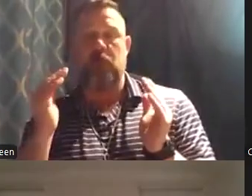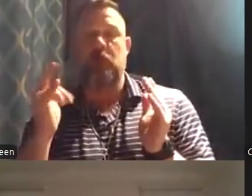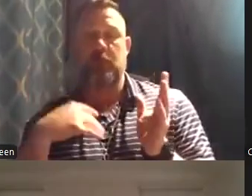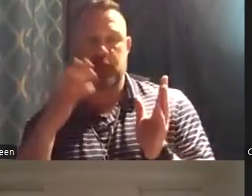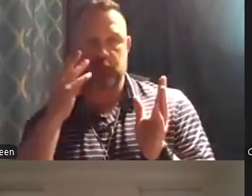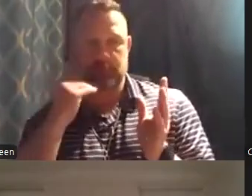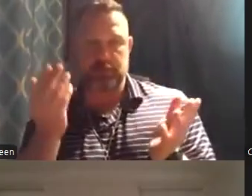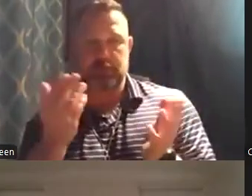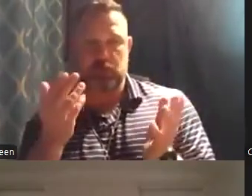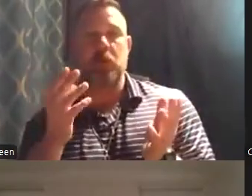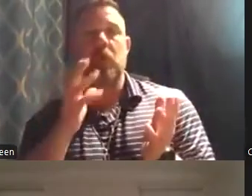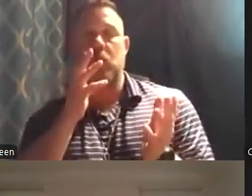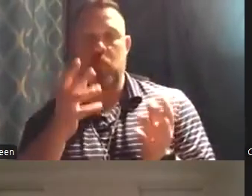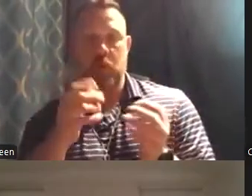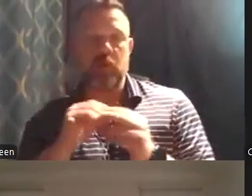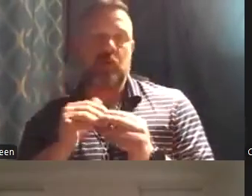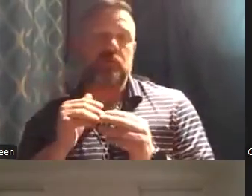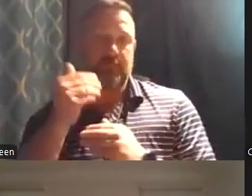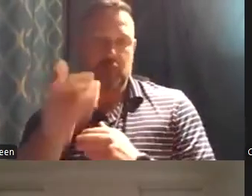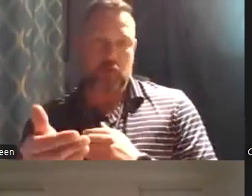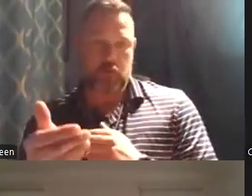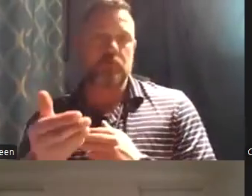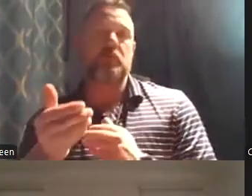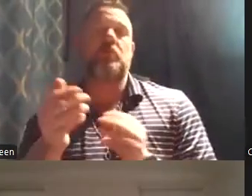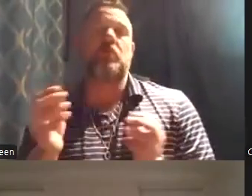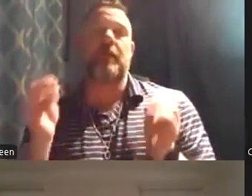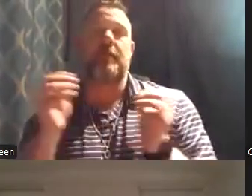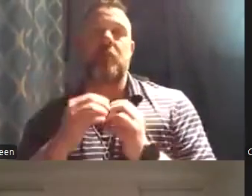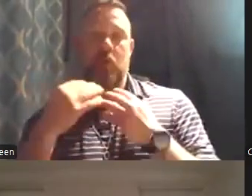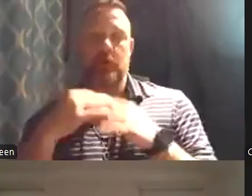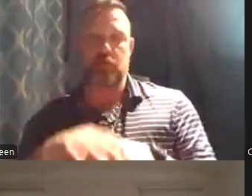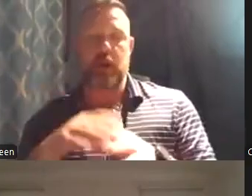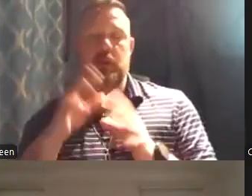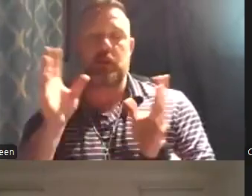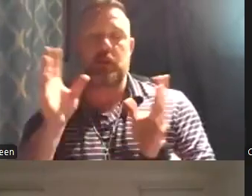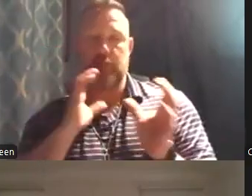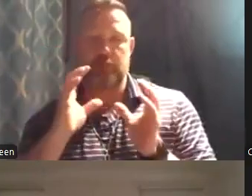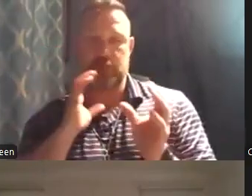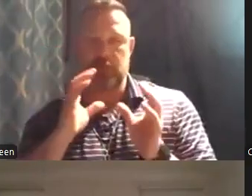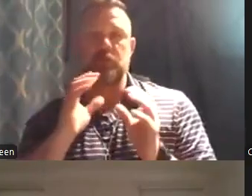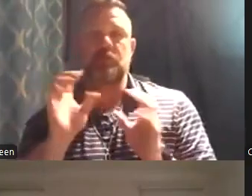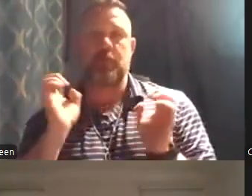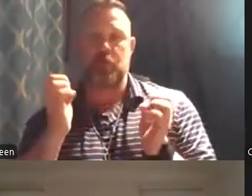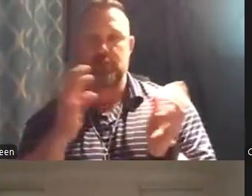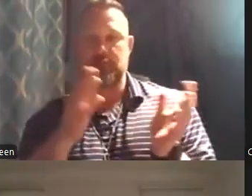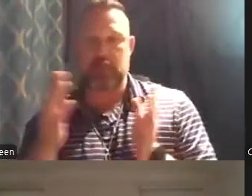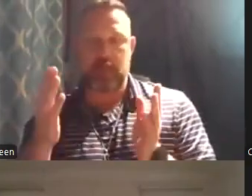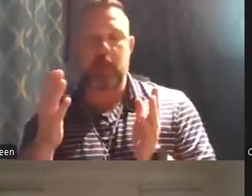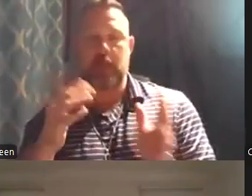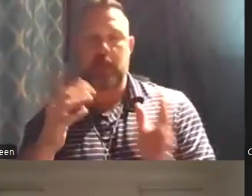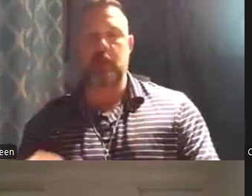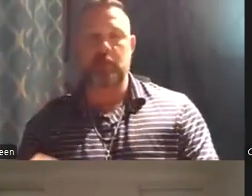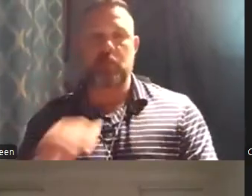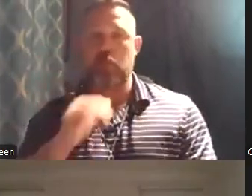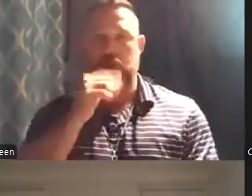experienced here is going to spring us forward into having more integrated conversations when it comes to emergency planning and preparedness, but we are definitely not